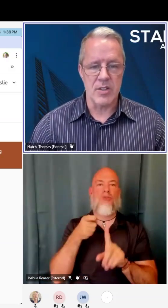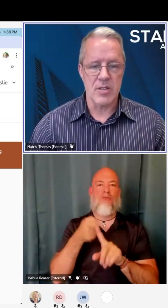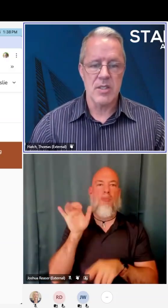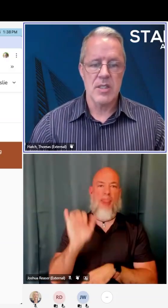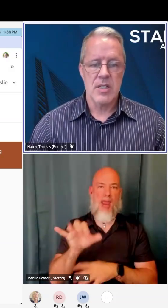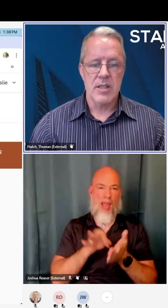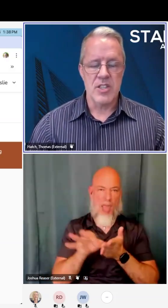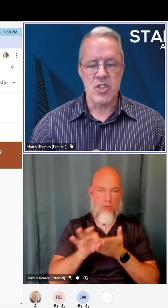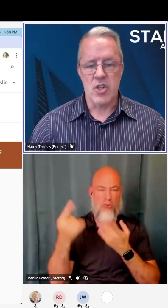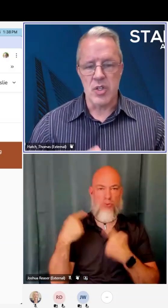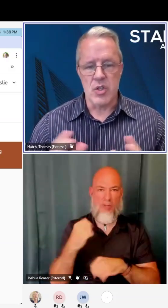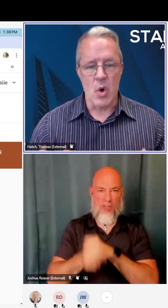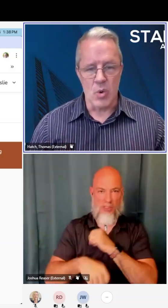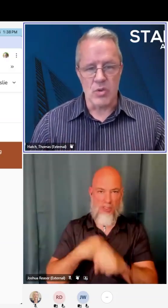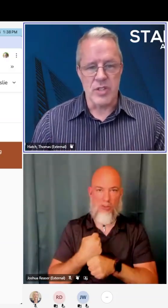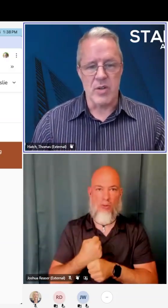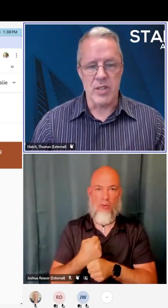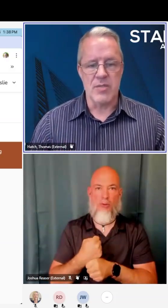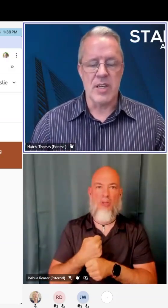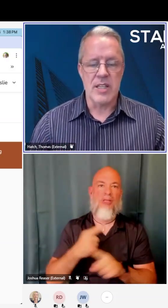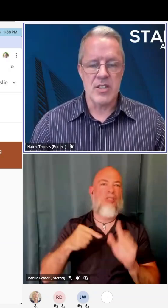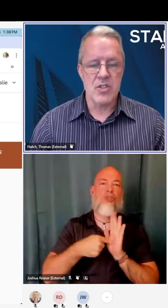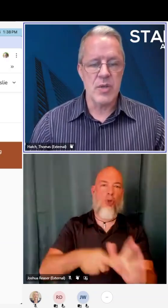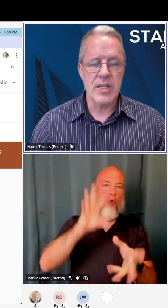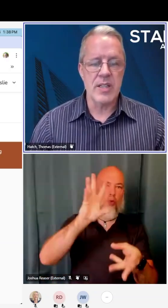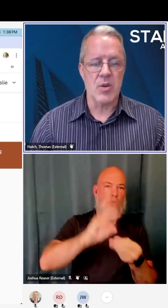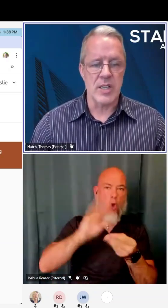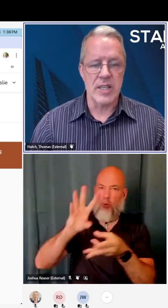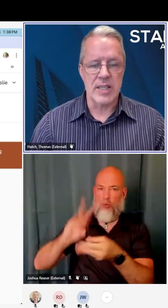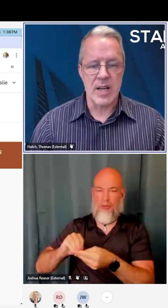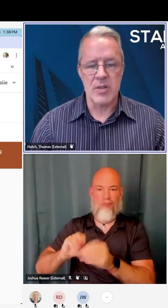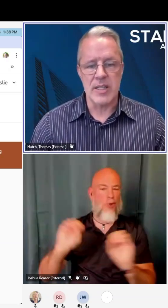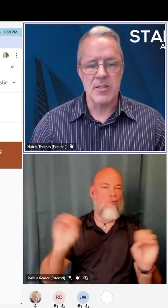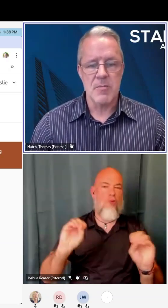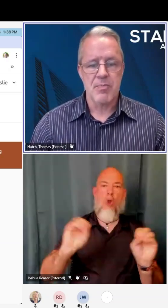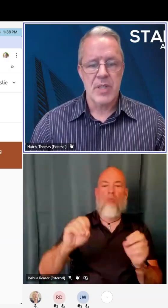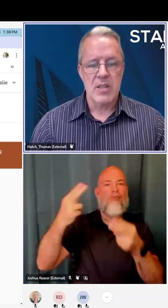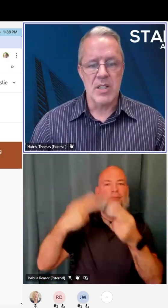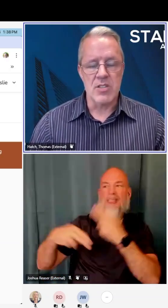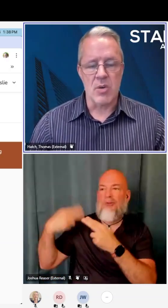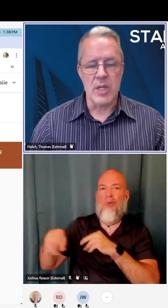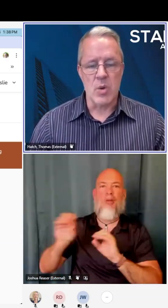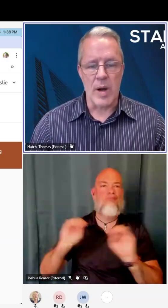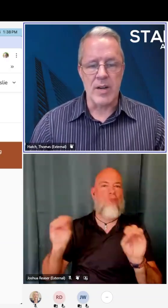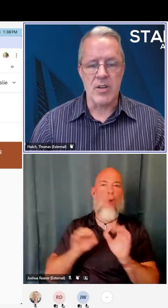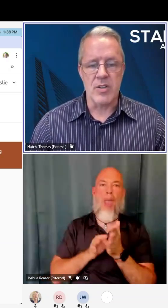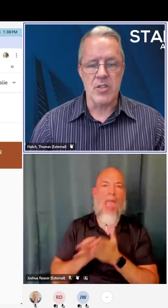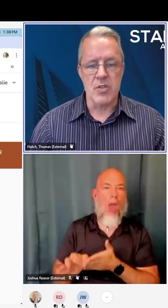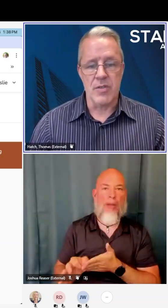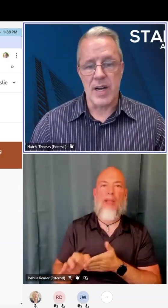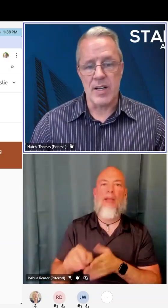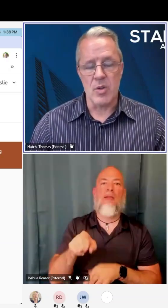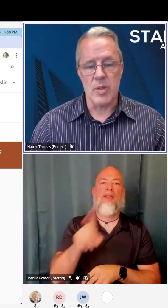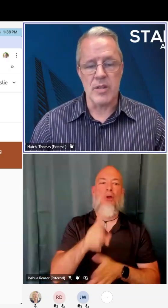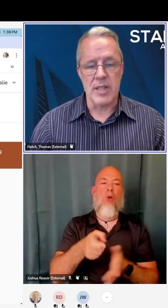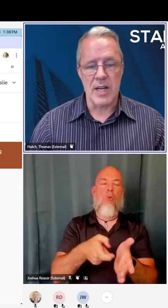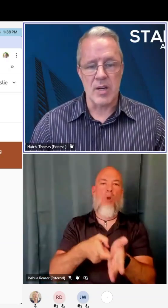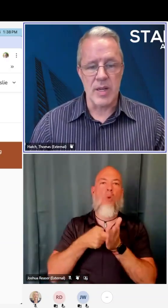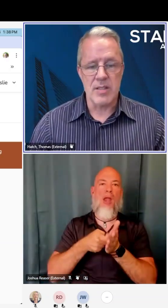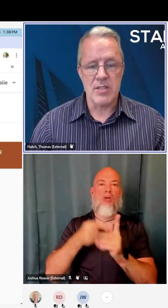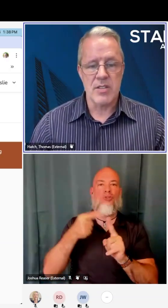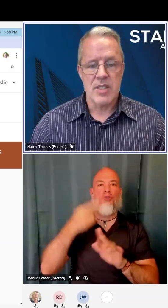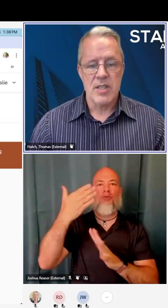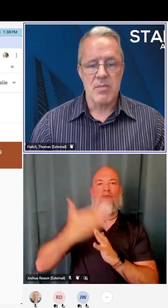during the year. They just show you totals. They don't give you a history or any accounting. These are required to file with